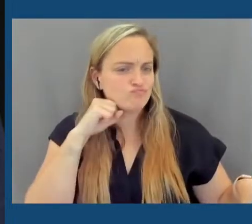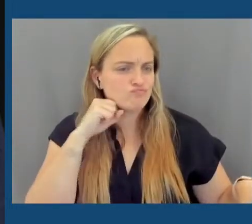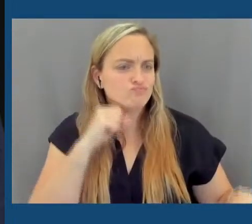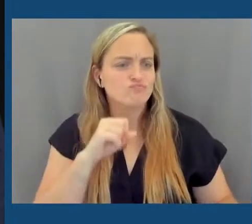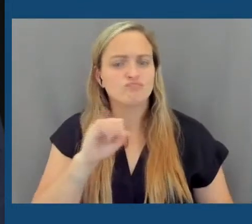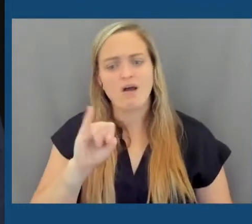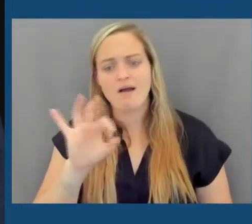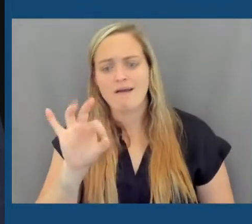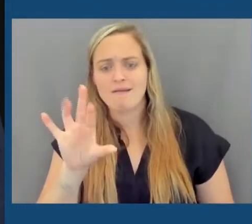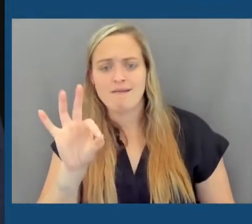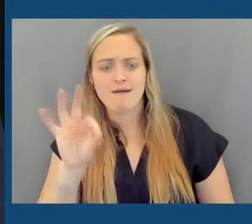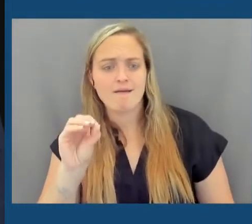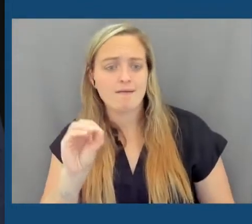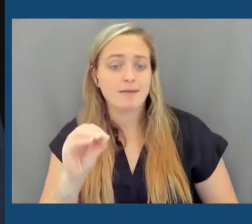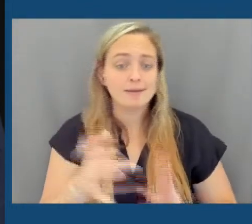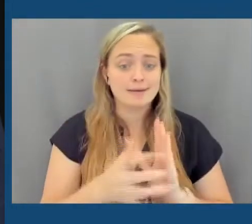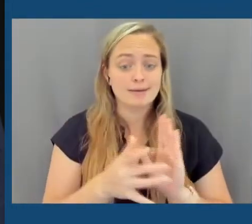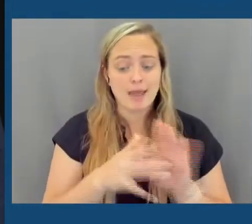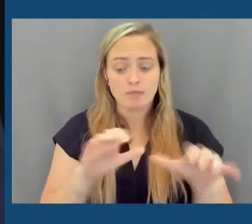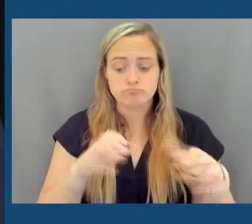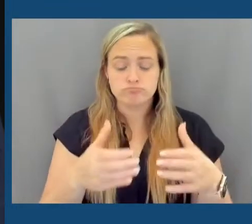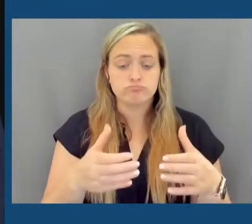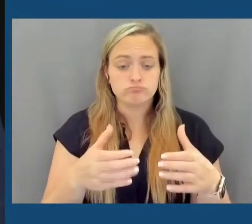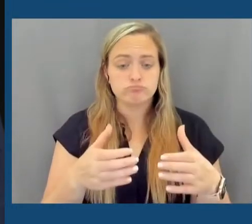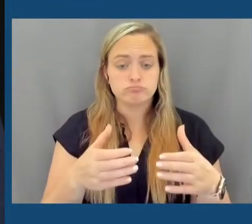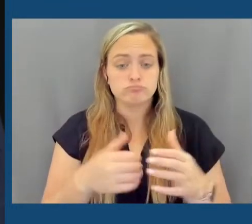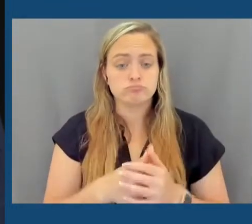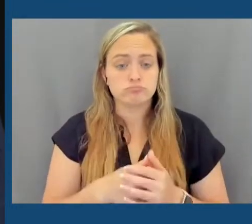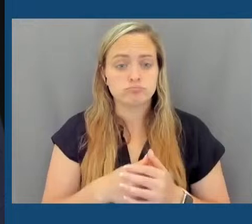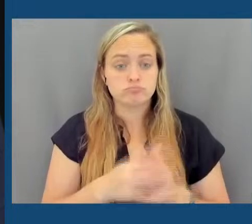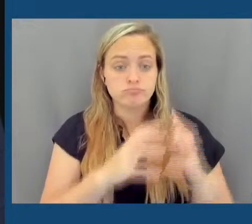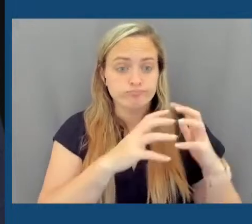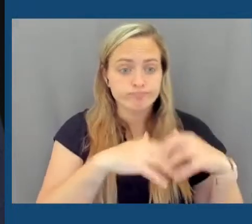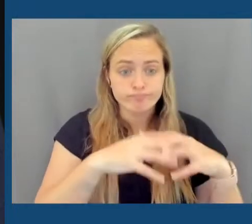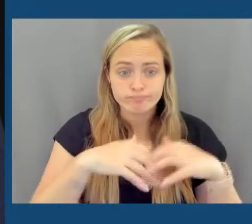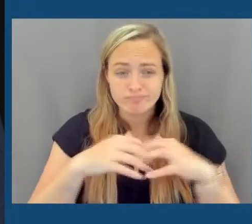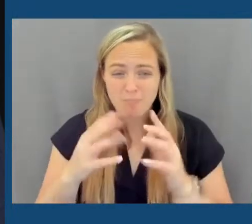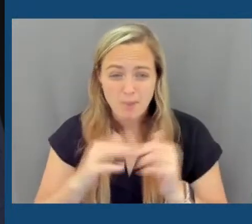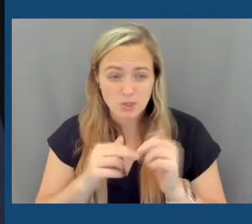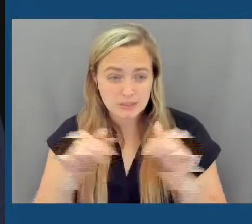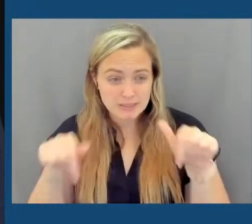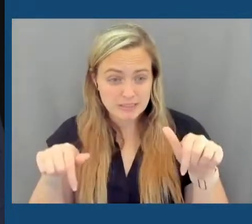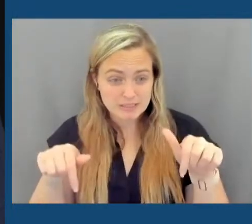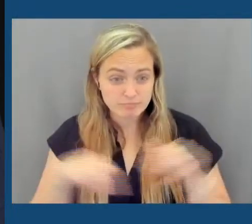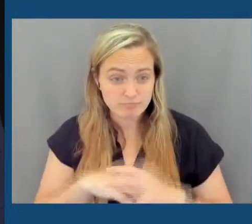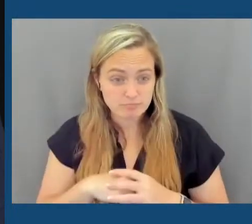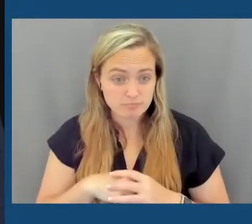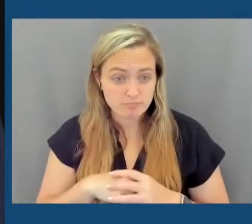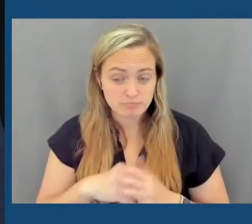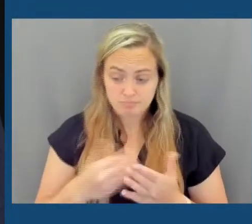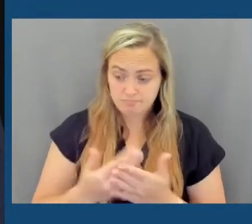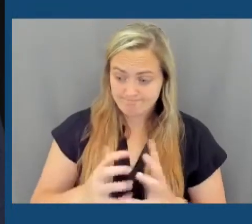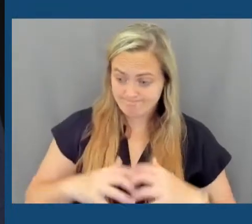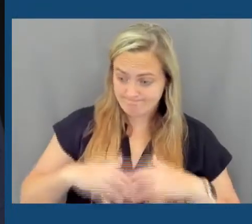tech corridor. And the key to all this, tearing down buildings like this, building up new housing, tearing